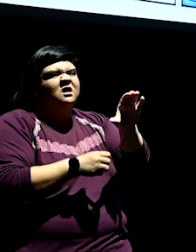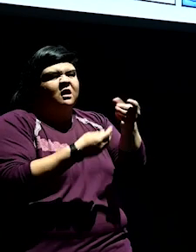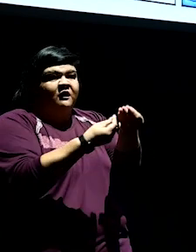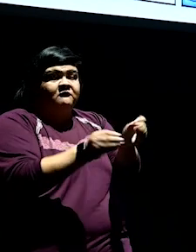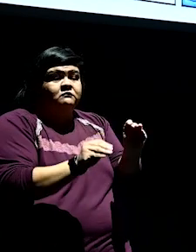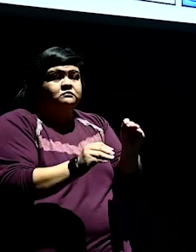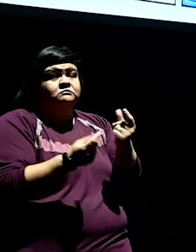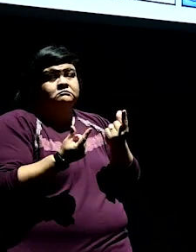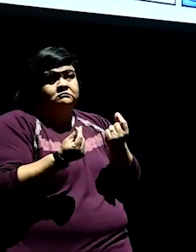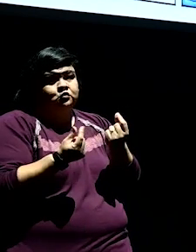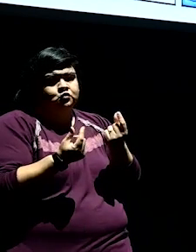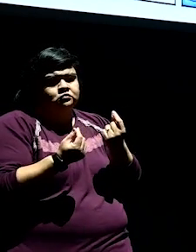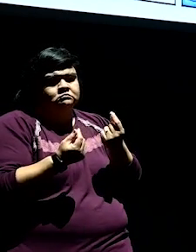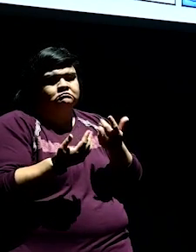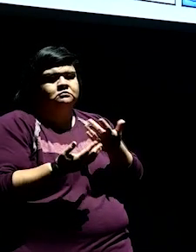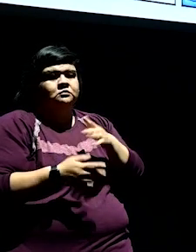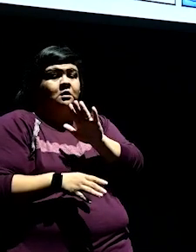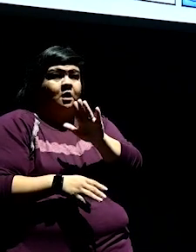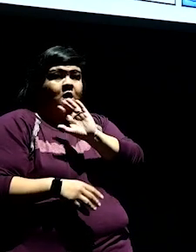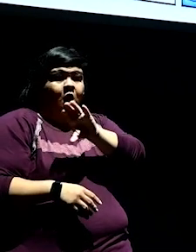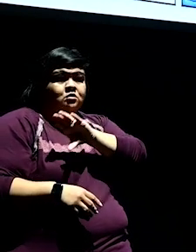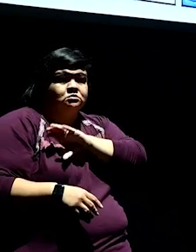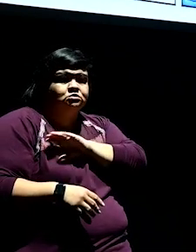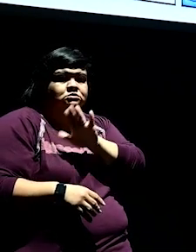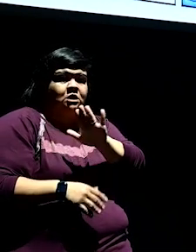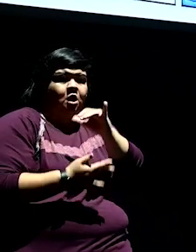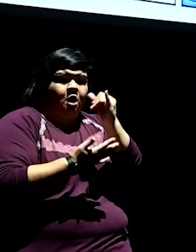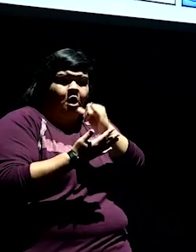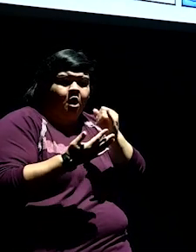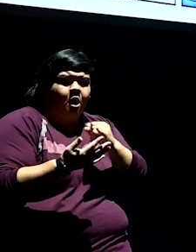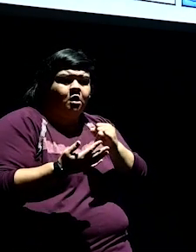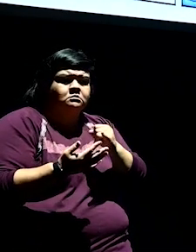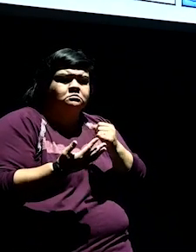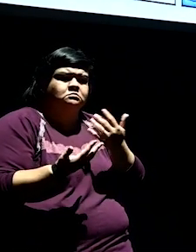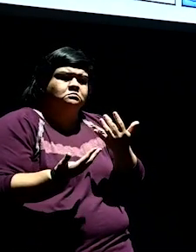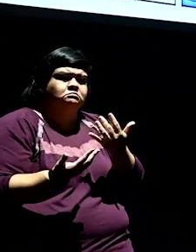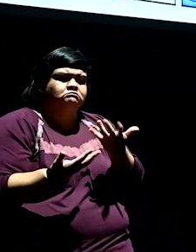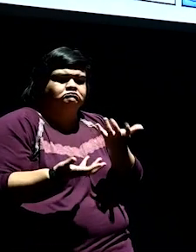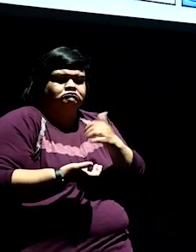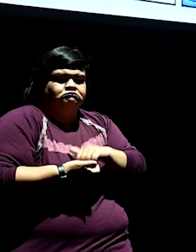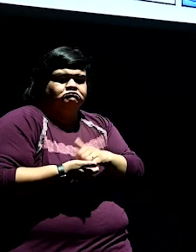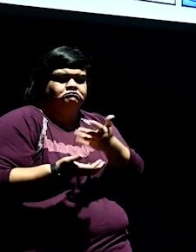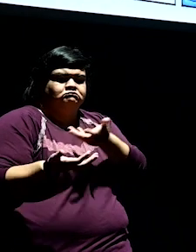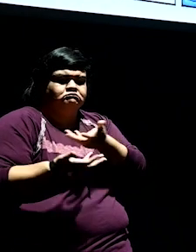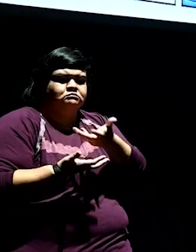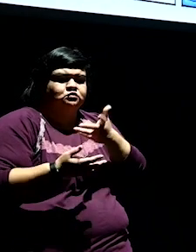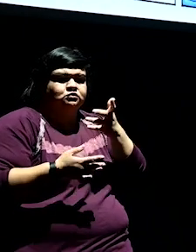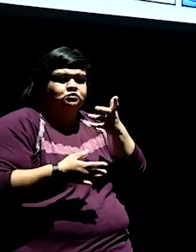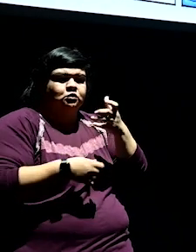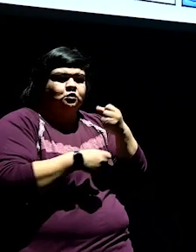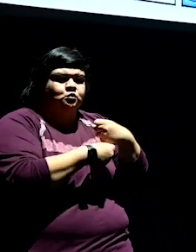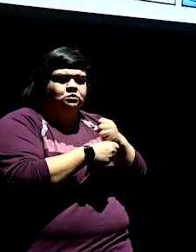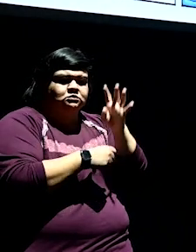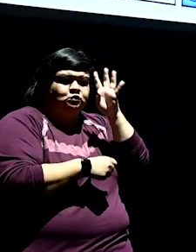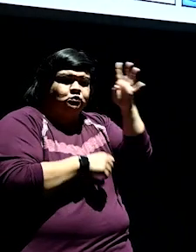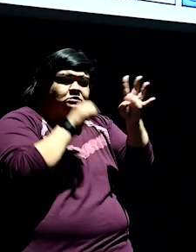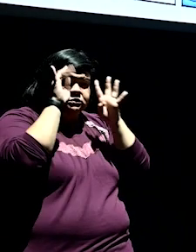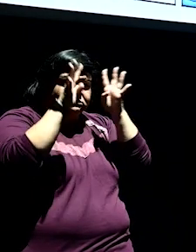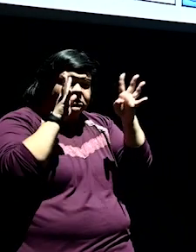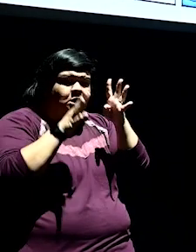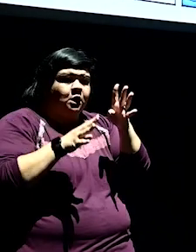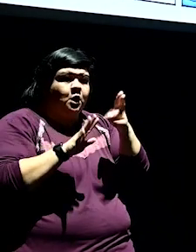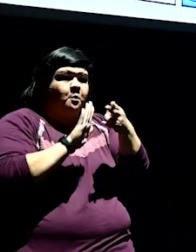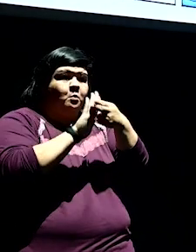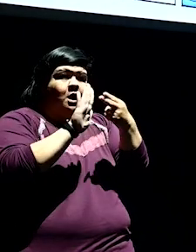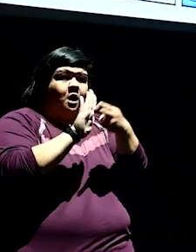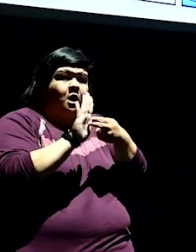we would do is work with his characters and work with his art and create brand systems for him